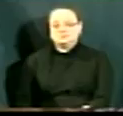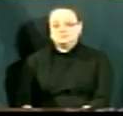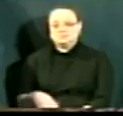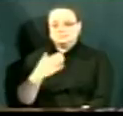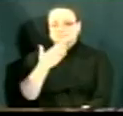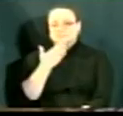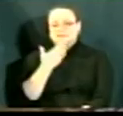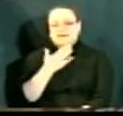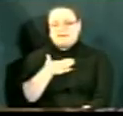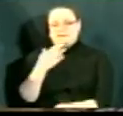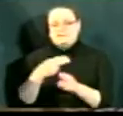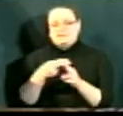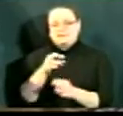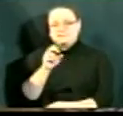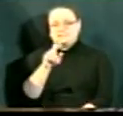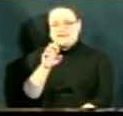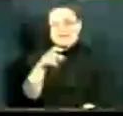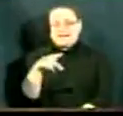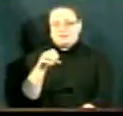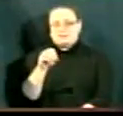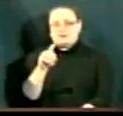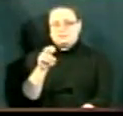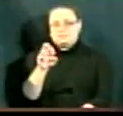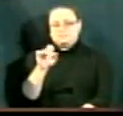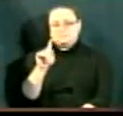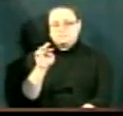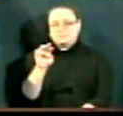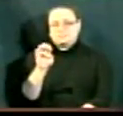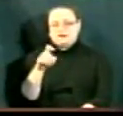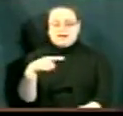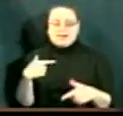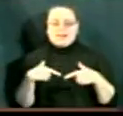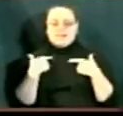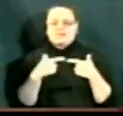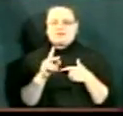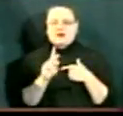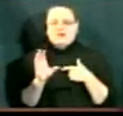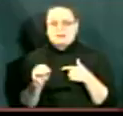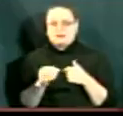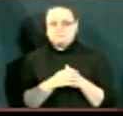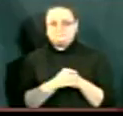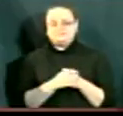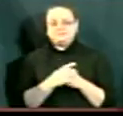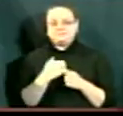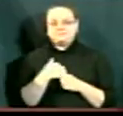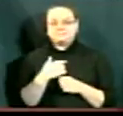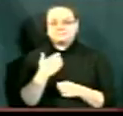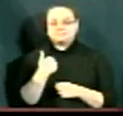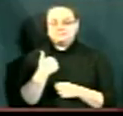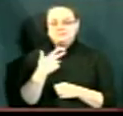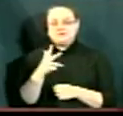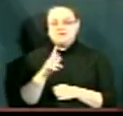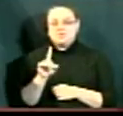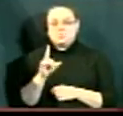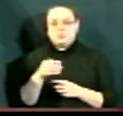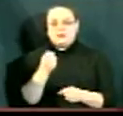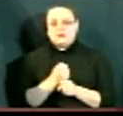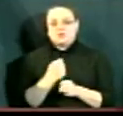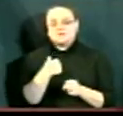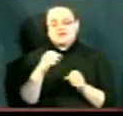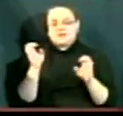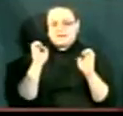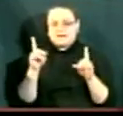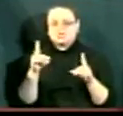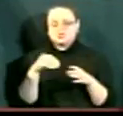Thank you. My name is Skip Overstreet, and I live in Knox County. I spent 31 years in the